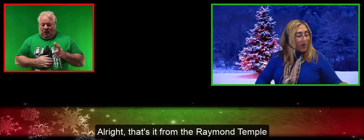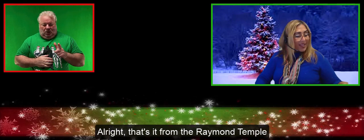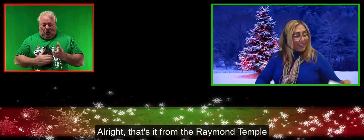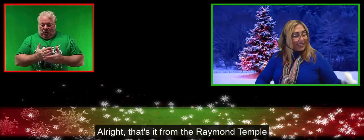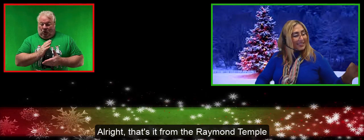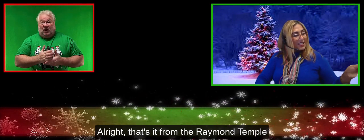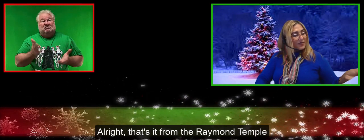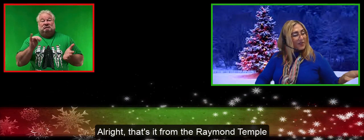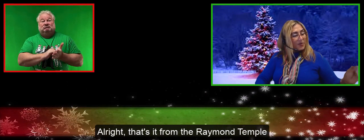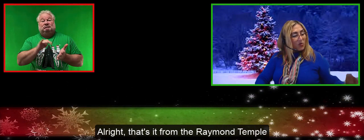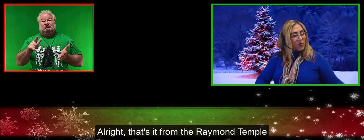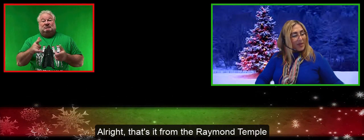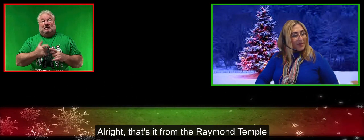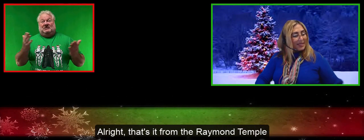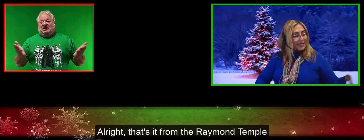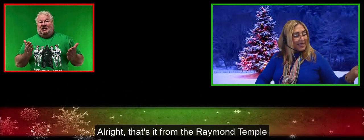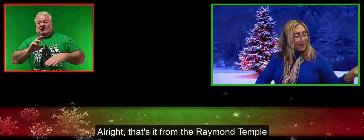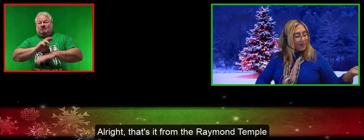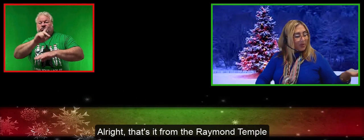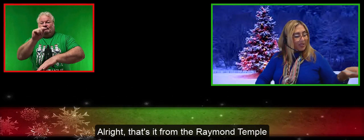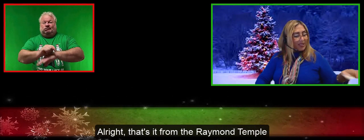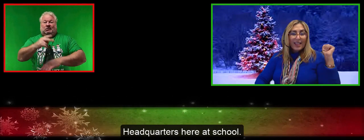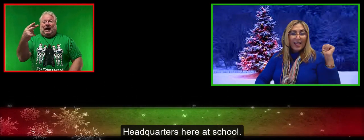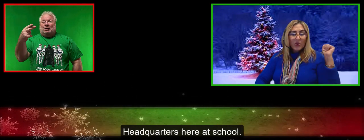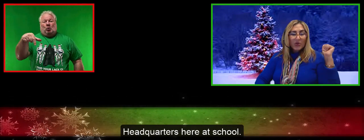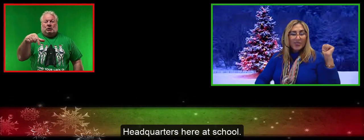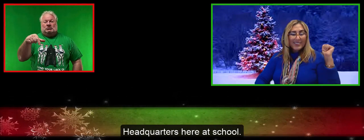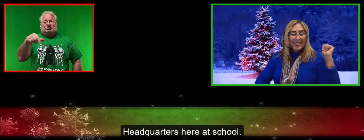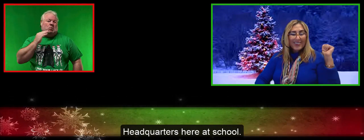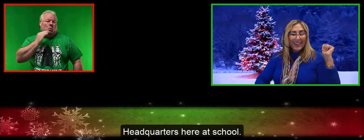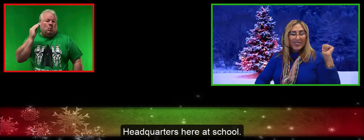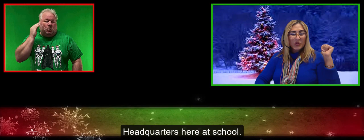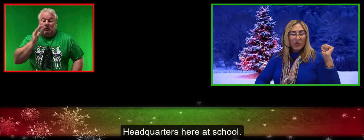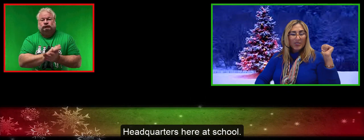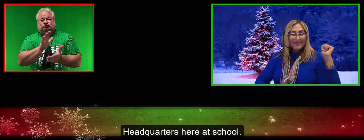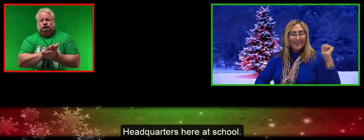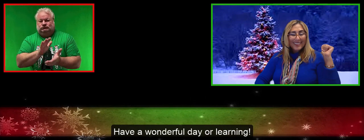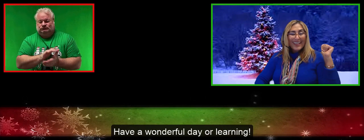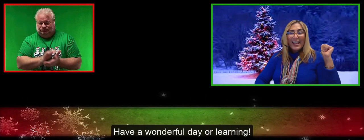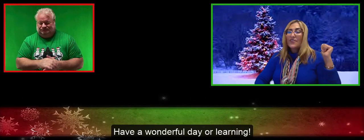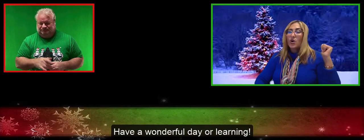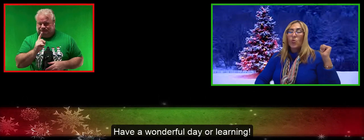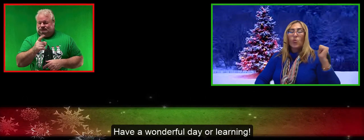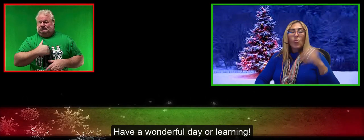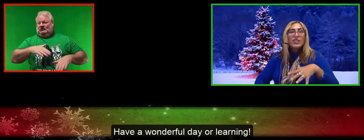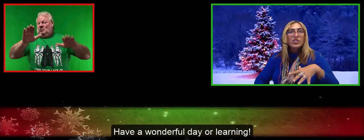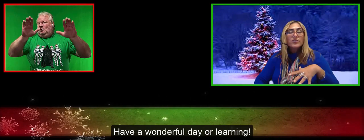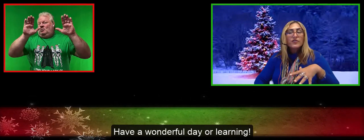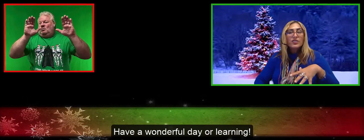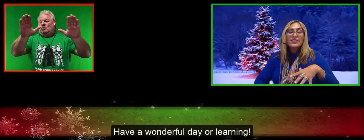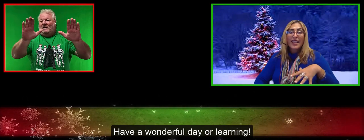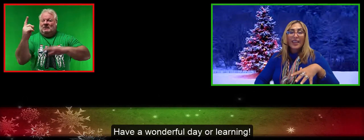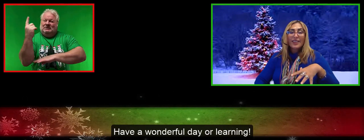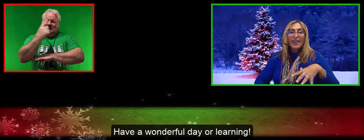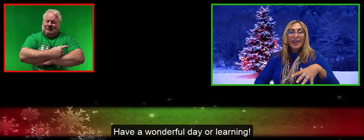All right, that's it from the Raymond Temple headquarters here at school. Have a